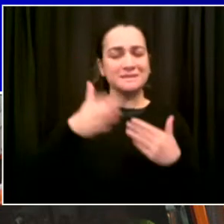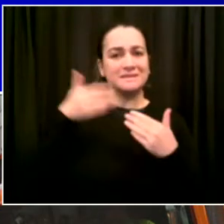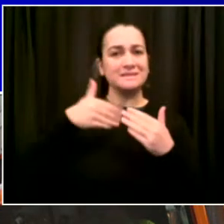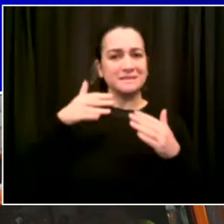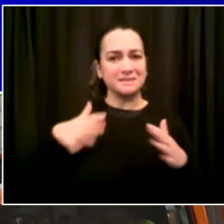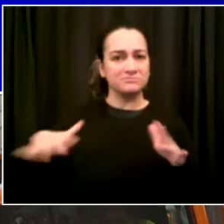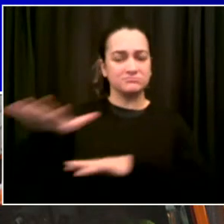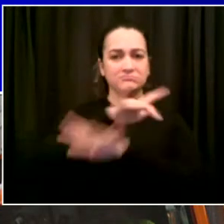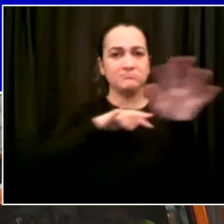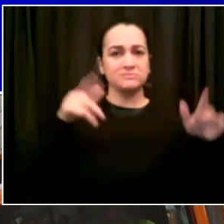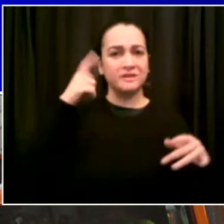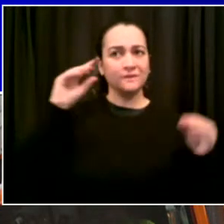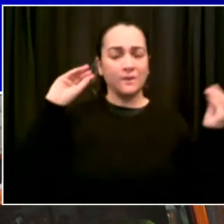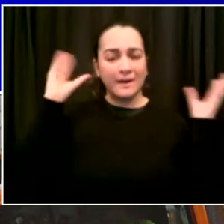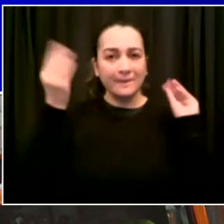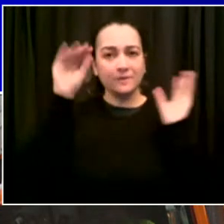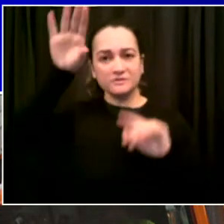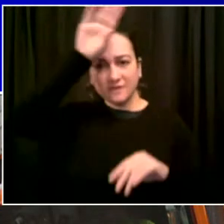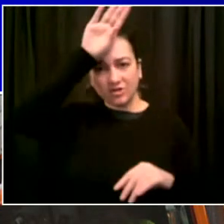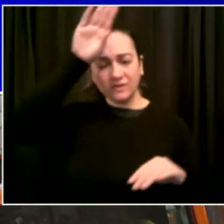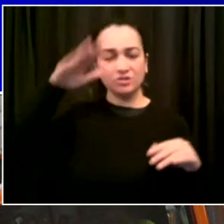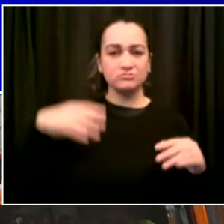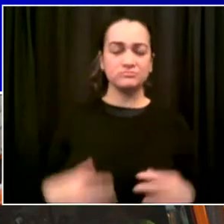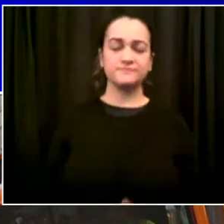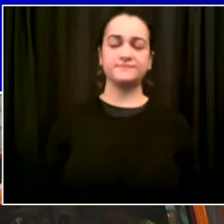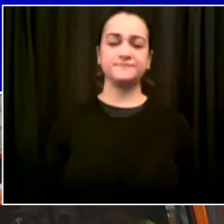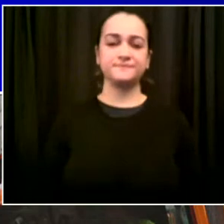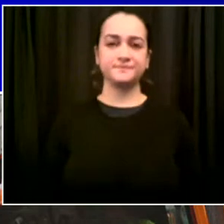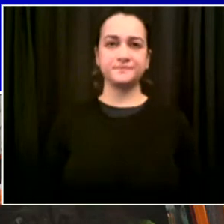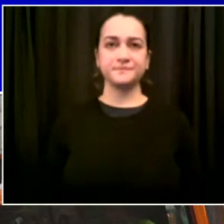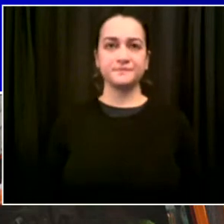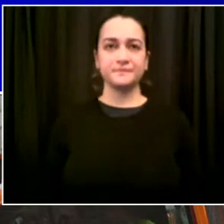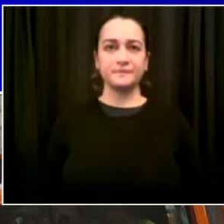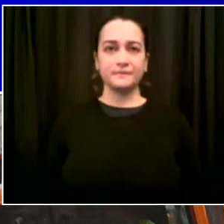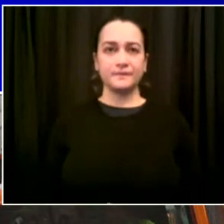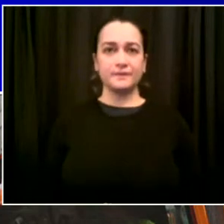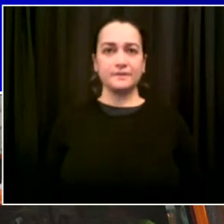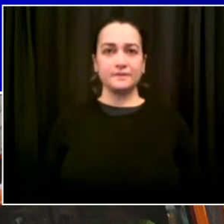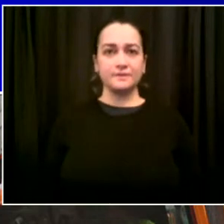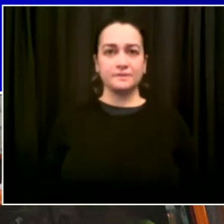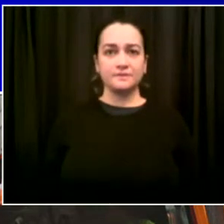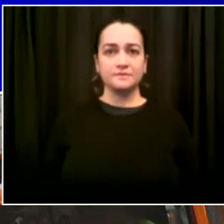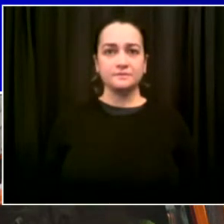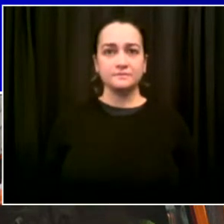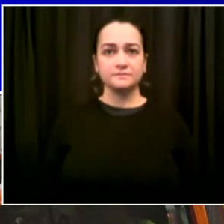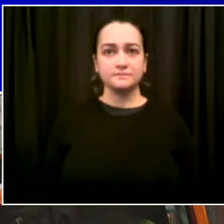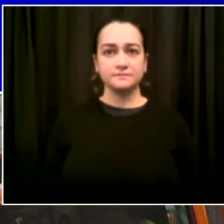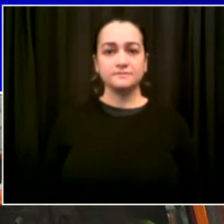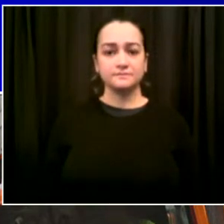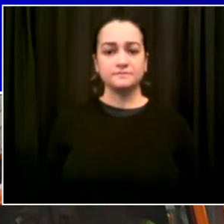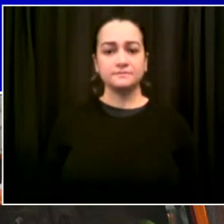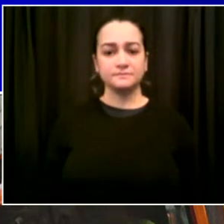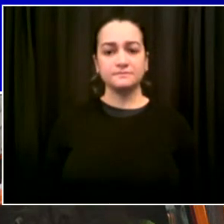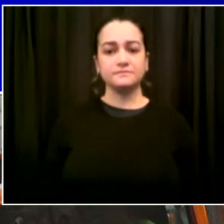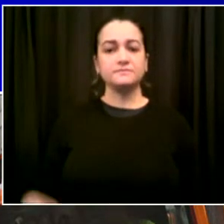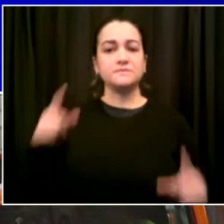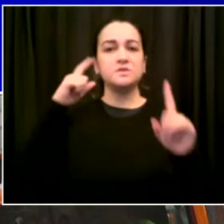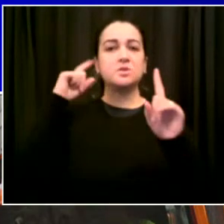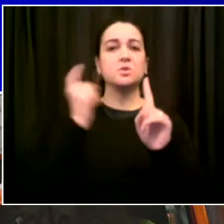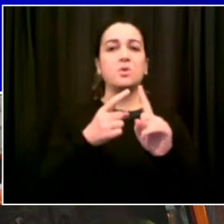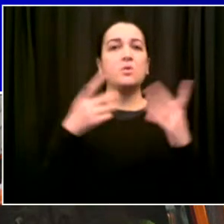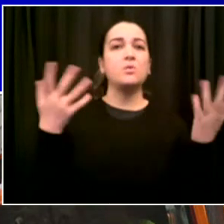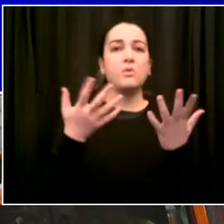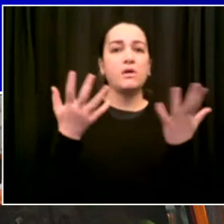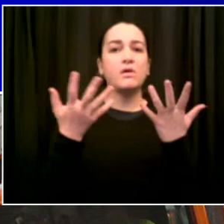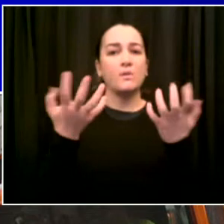come back out of this storm. And our colleagues at the sanitation department, these incredible men and women who do this work, they